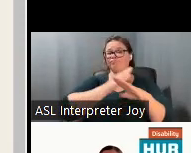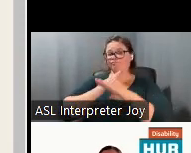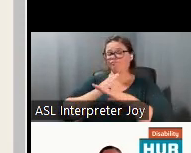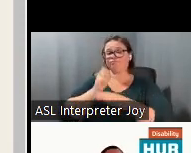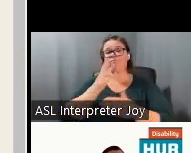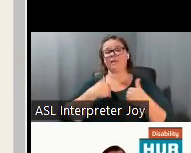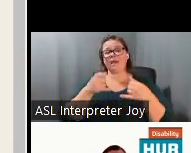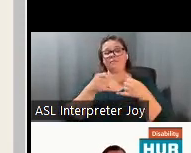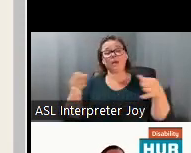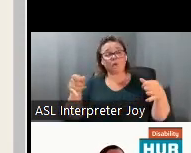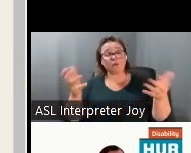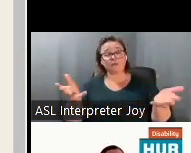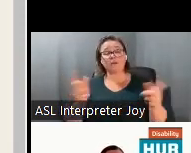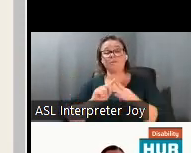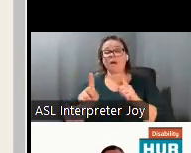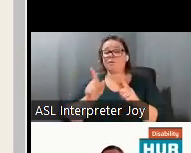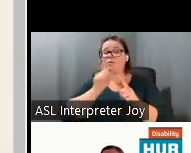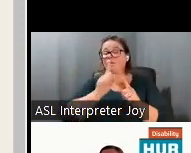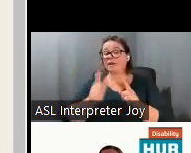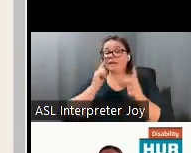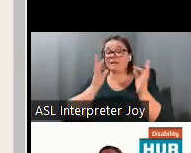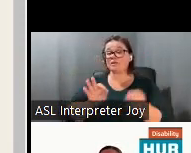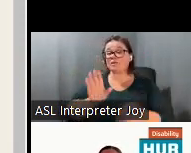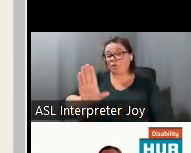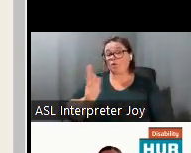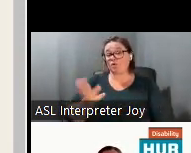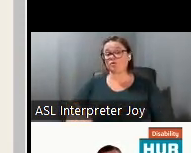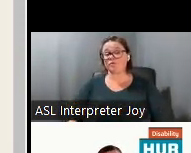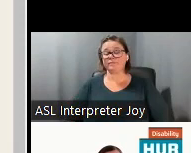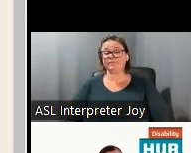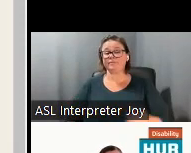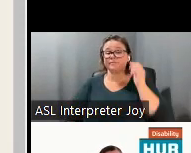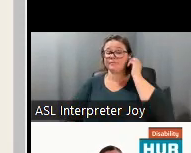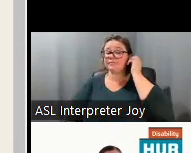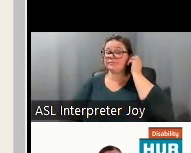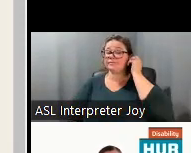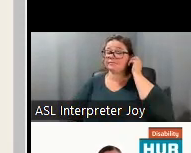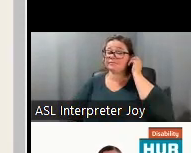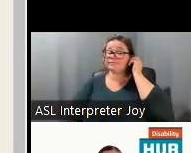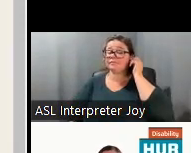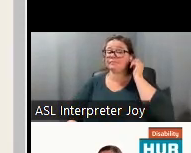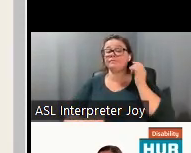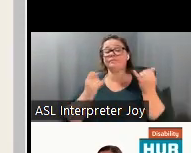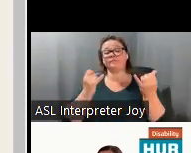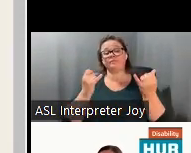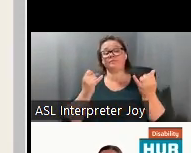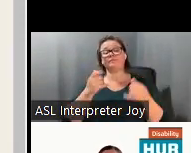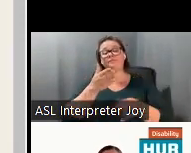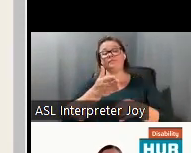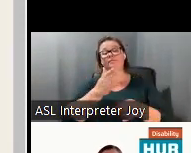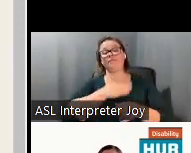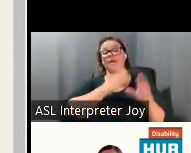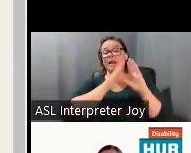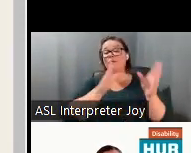boundaries in place, but ultimately decisions are yours. Now, here's this one, my housing ideas.